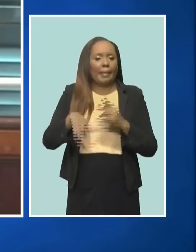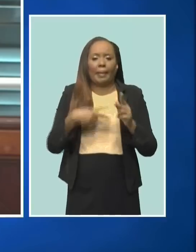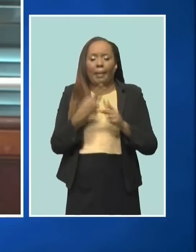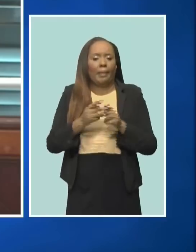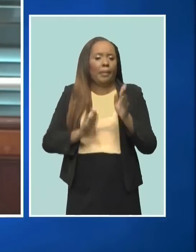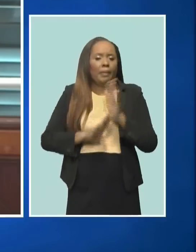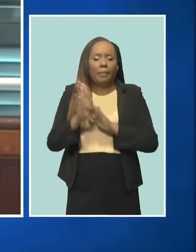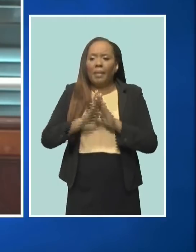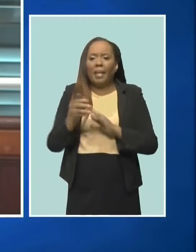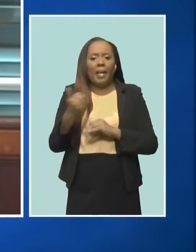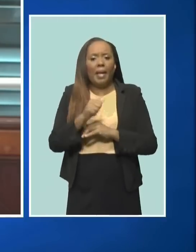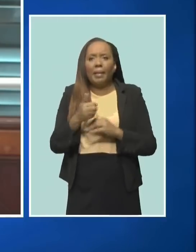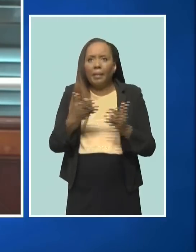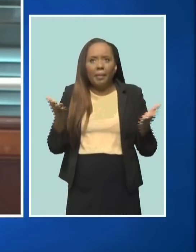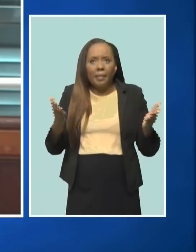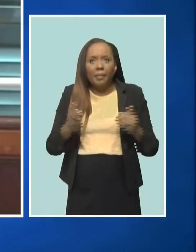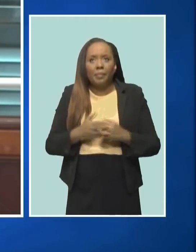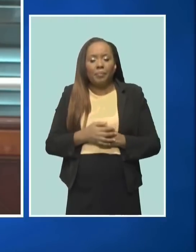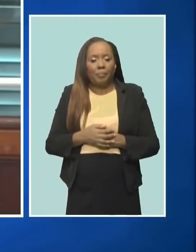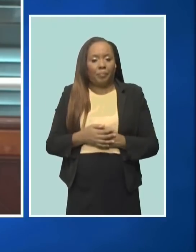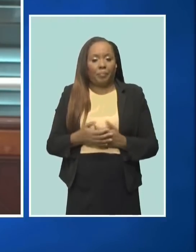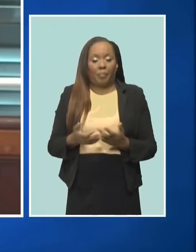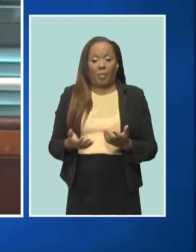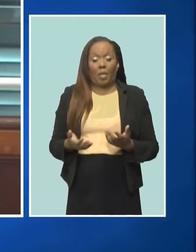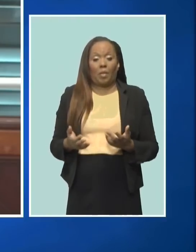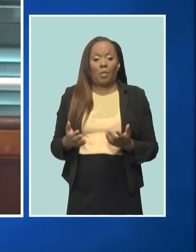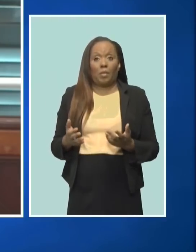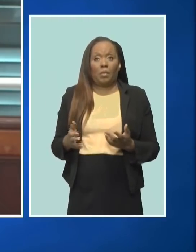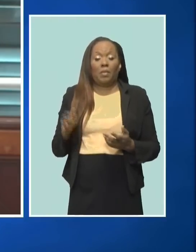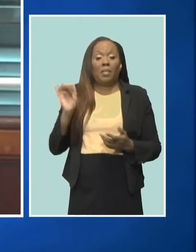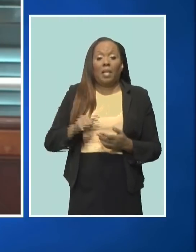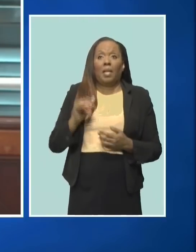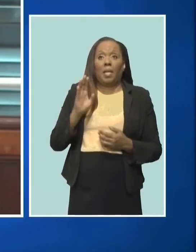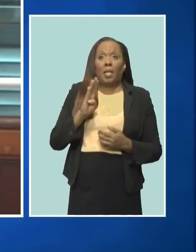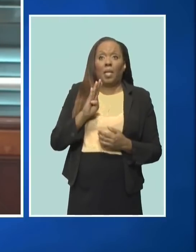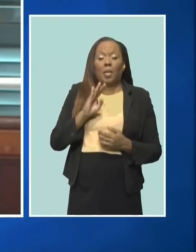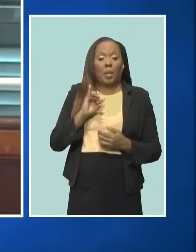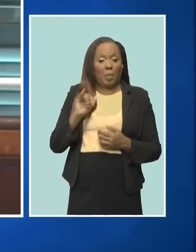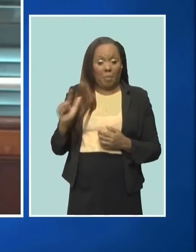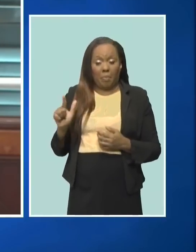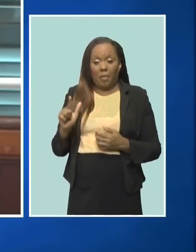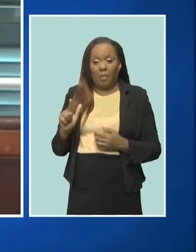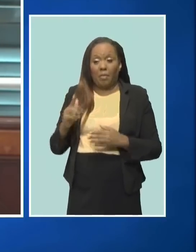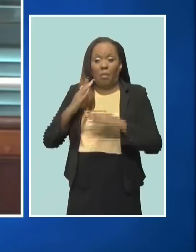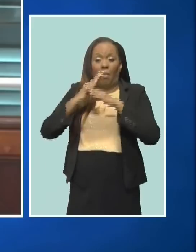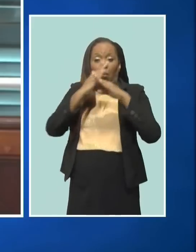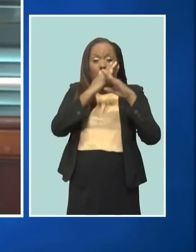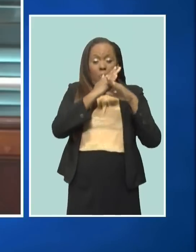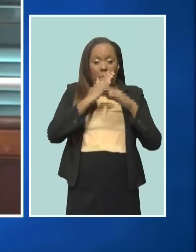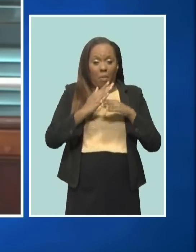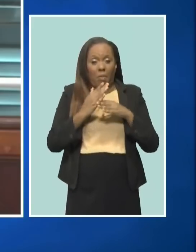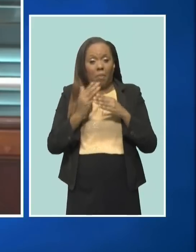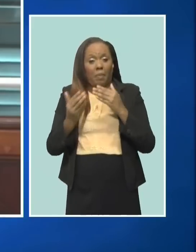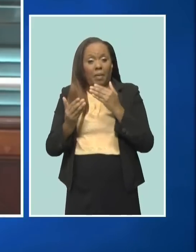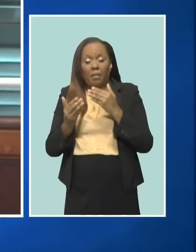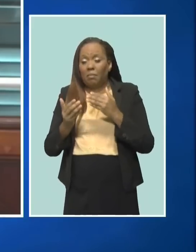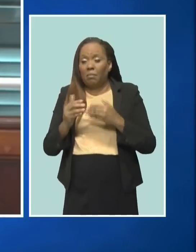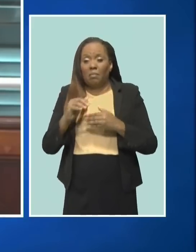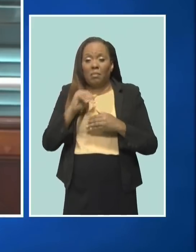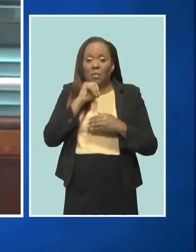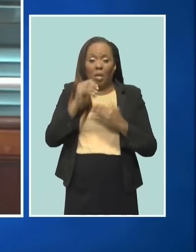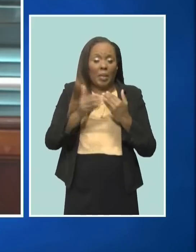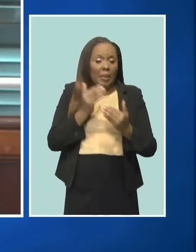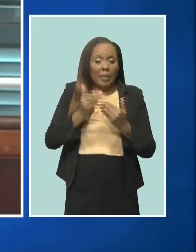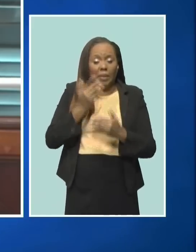And therefore, ma'am, it is a repetitive and an unnecessary barrier to the ease of doing business for new applications which are